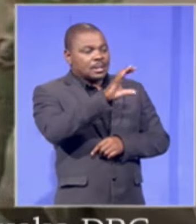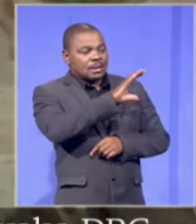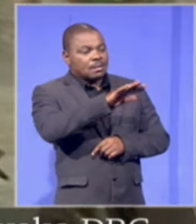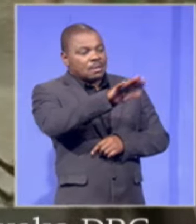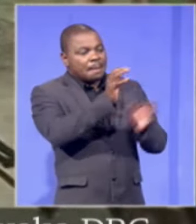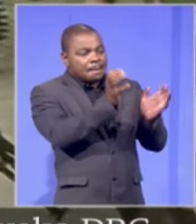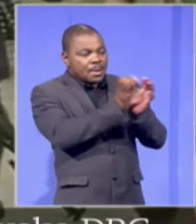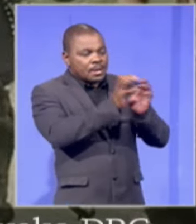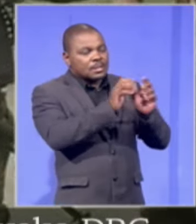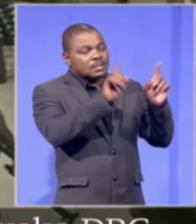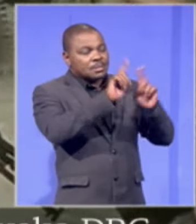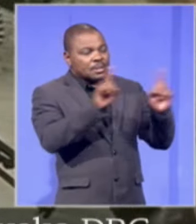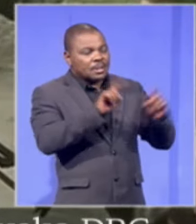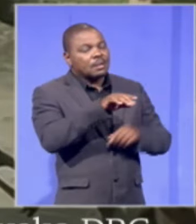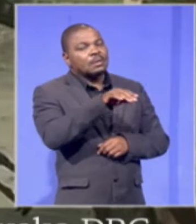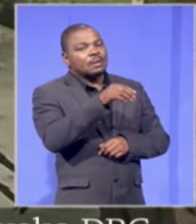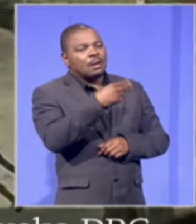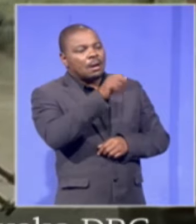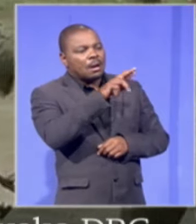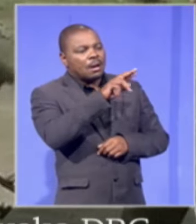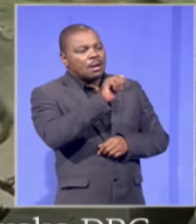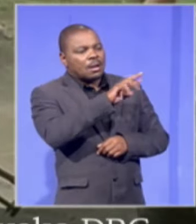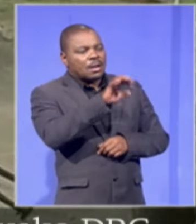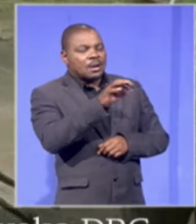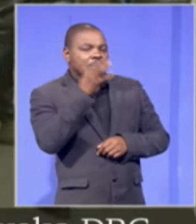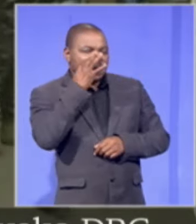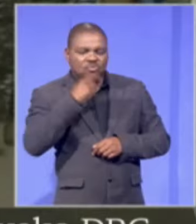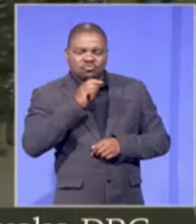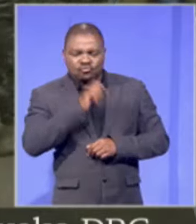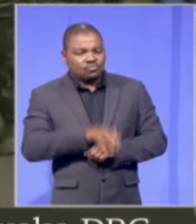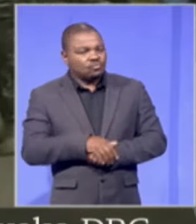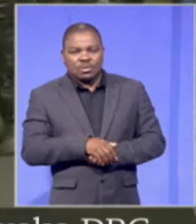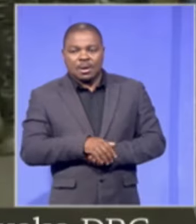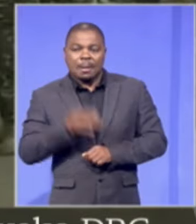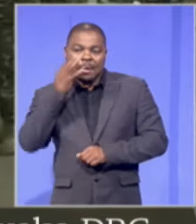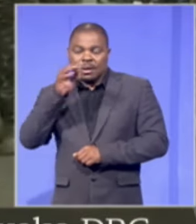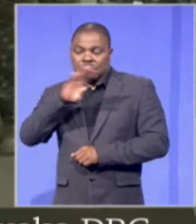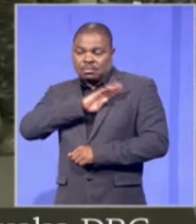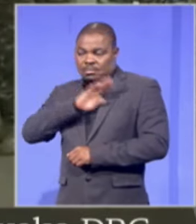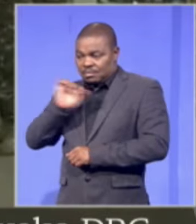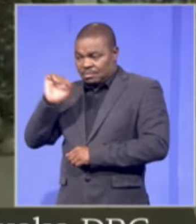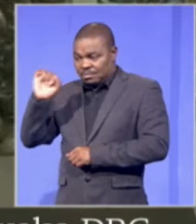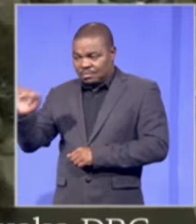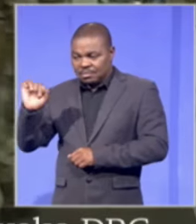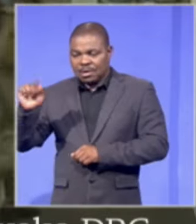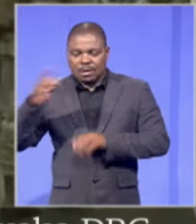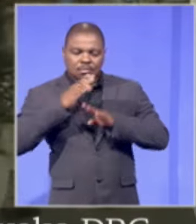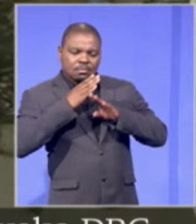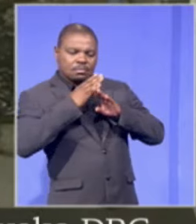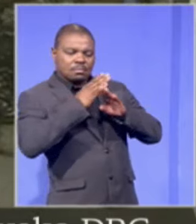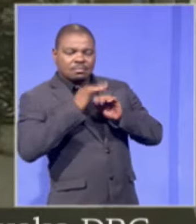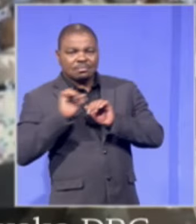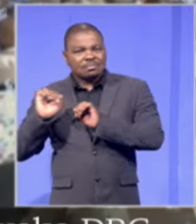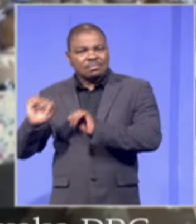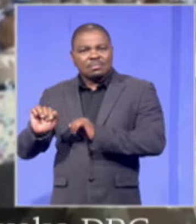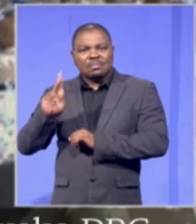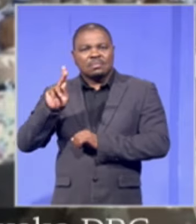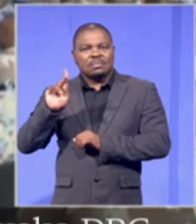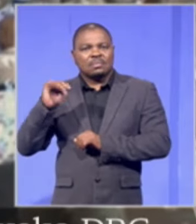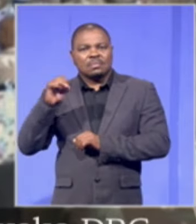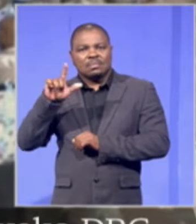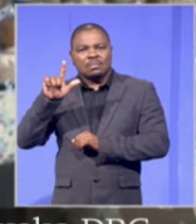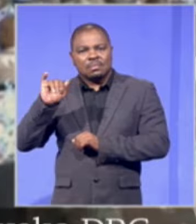Zimbabwe kgahlano le sesole sa Rwanda. E bolela ha masole a yona a sireletsa madiboho a Kigali le baahi